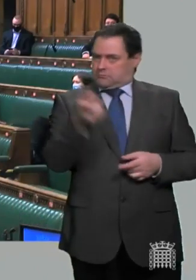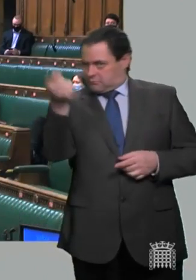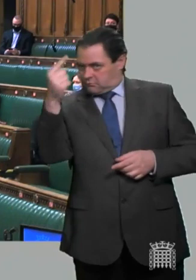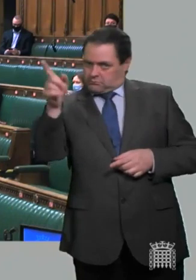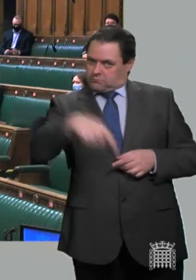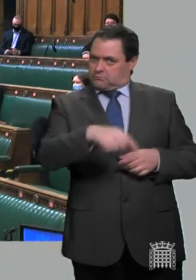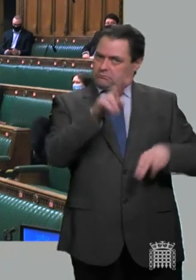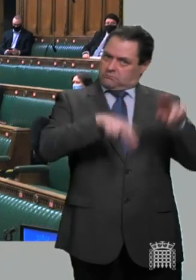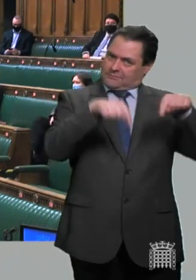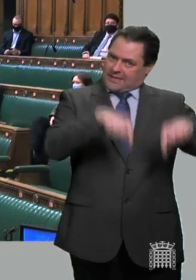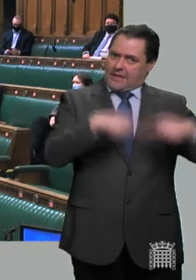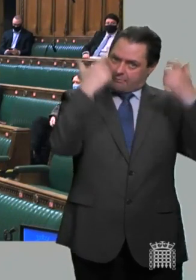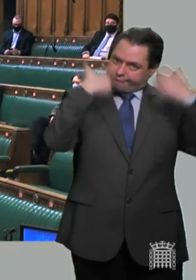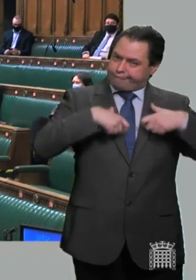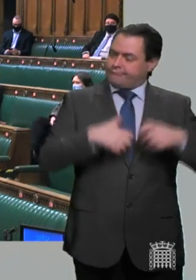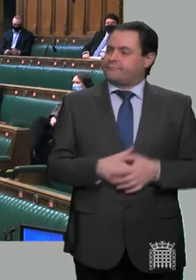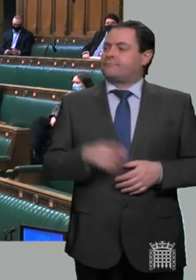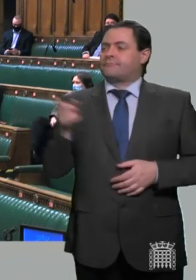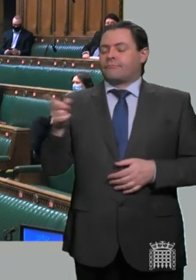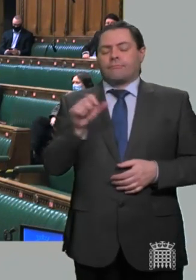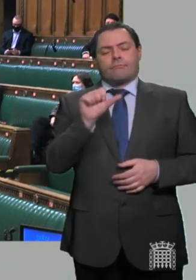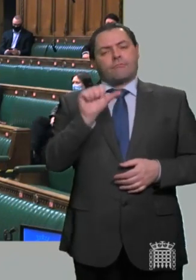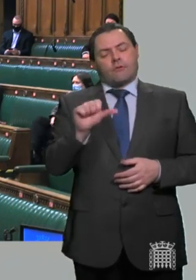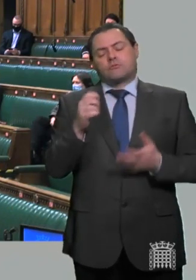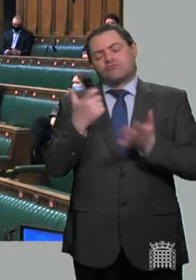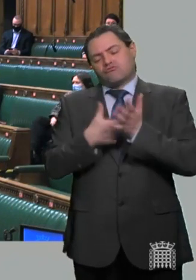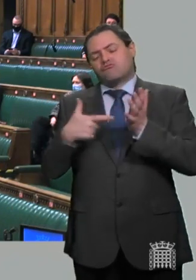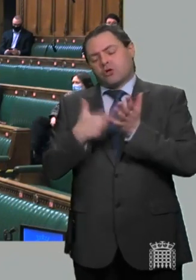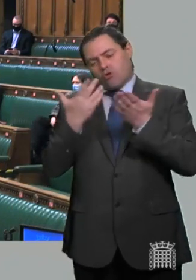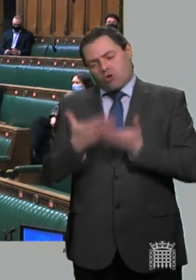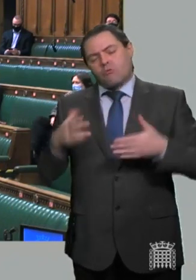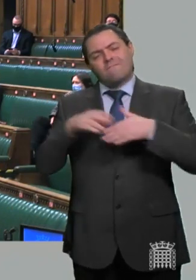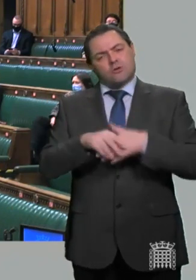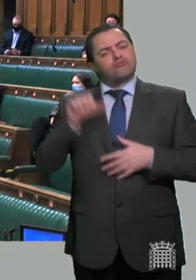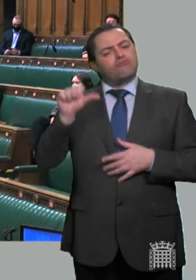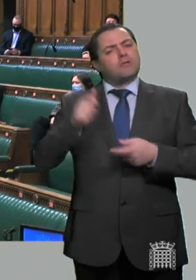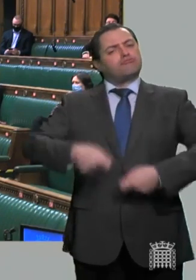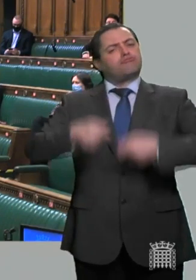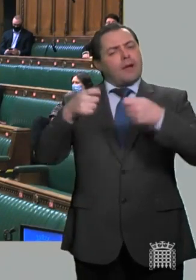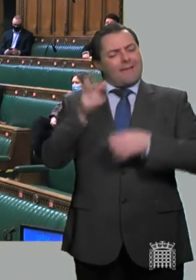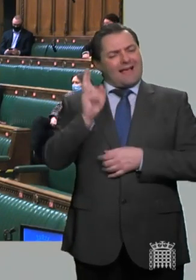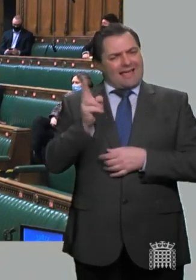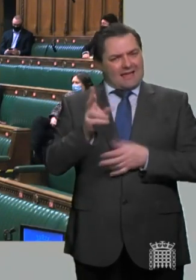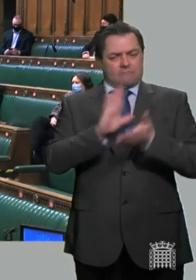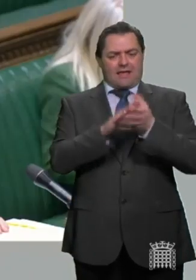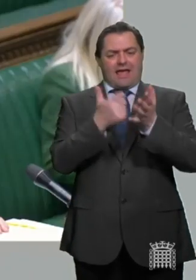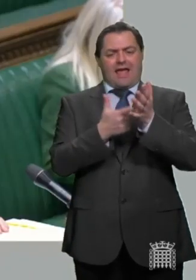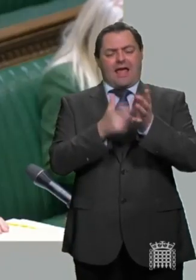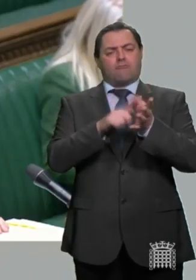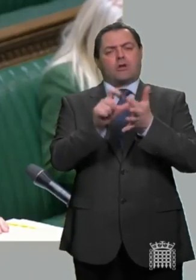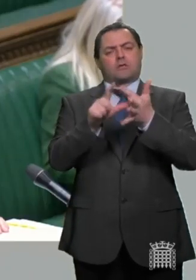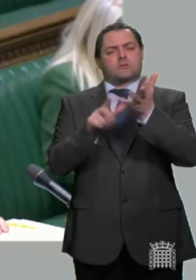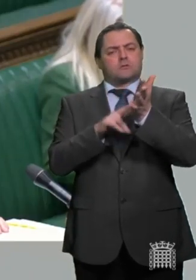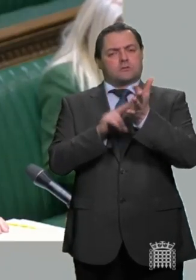I thank my right honourable friend and she's completely right to continue to raise the case of Harry Dunn. And